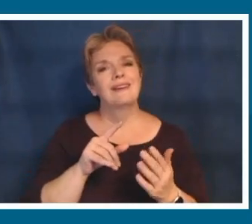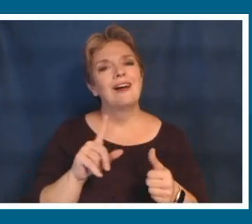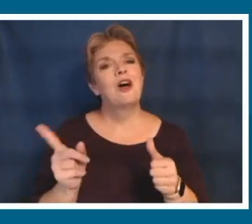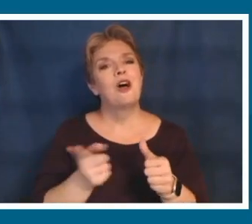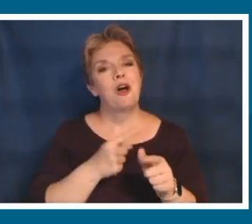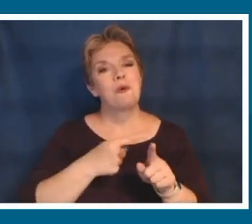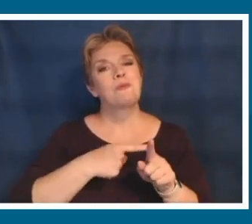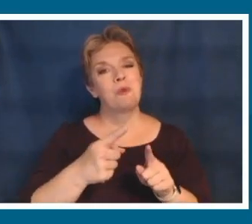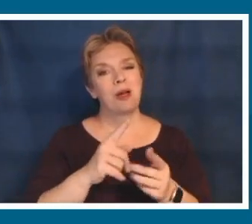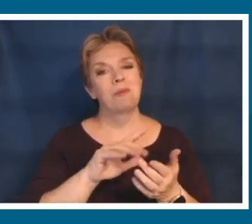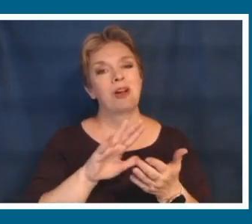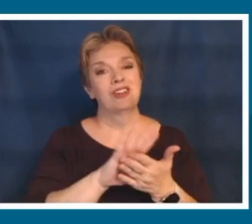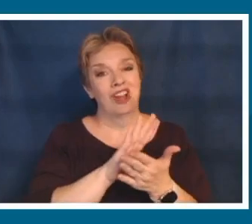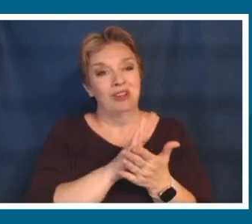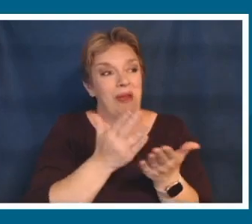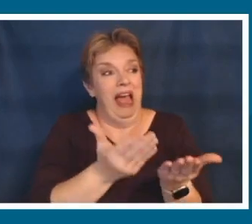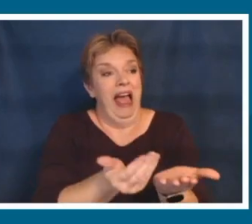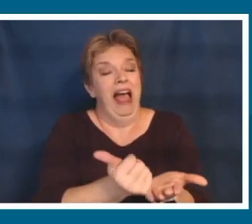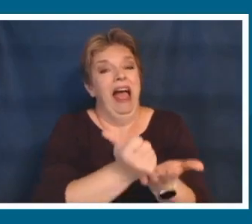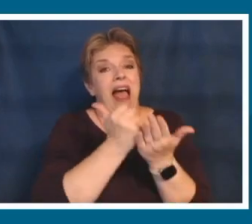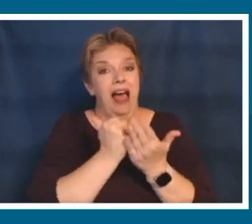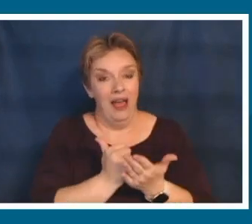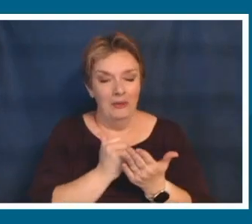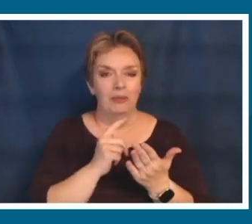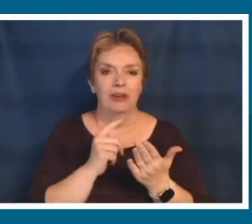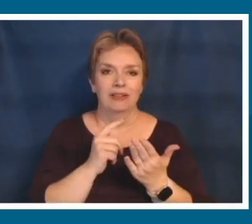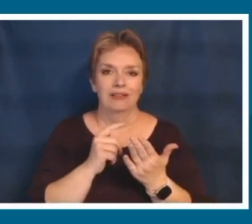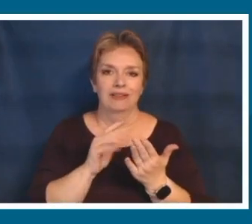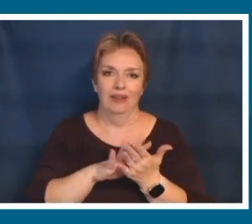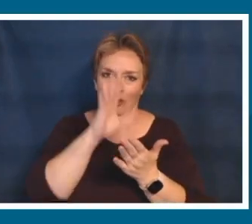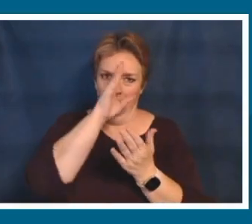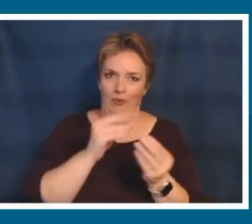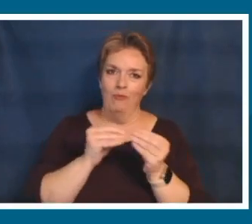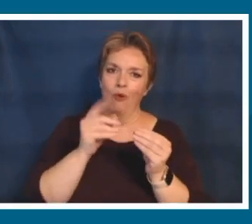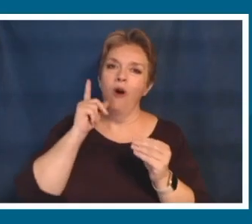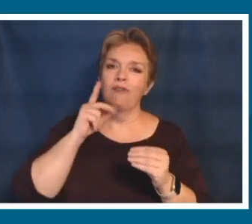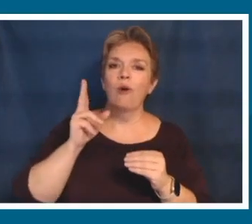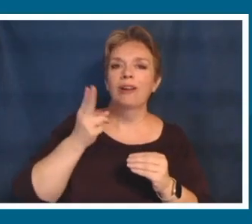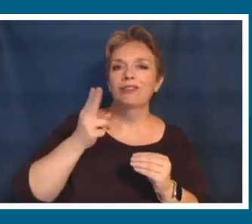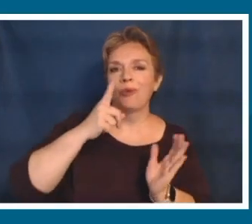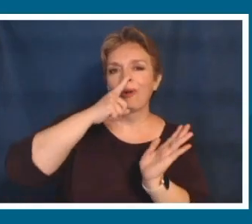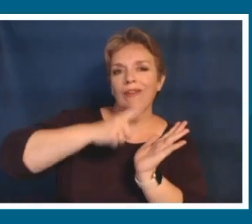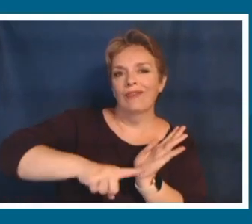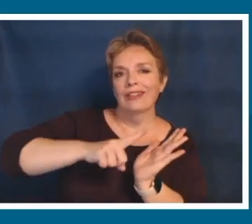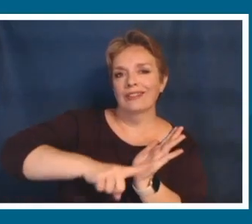historical investigations through a variety of primary sources.